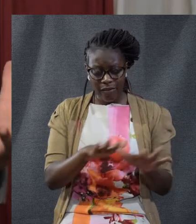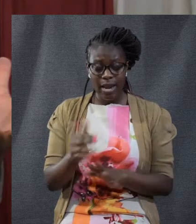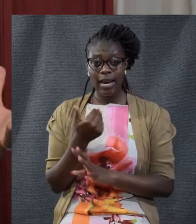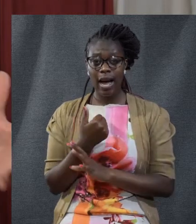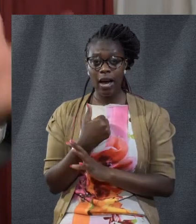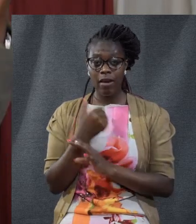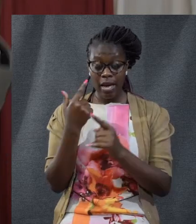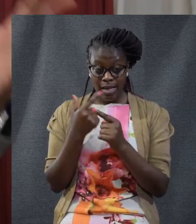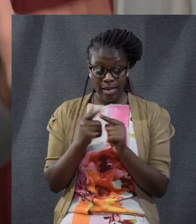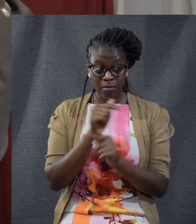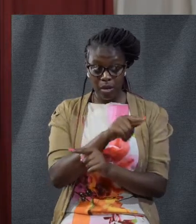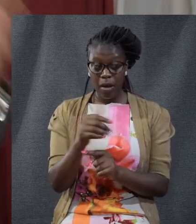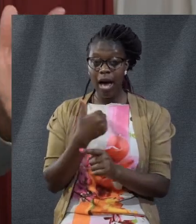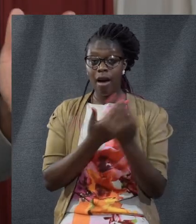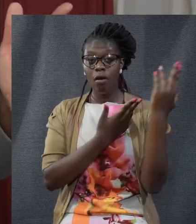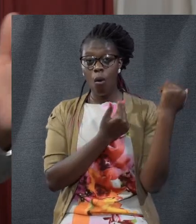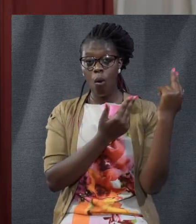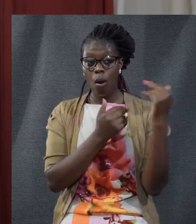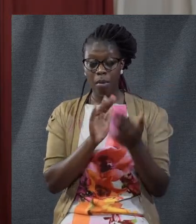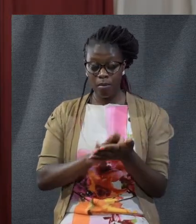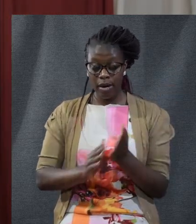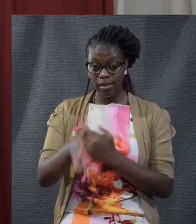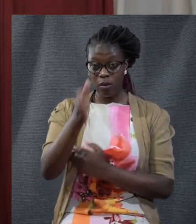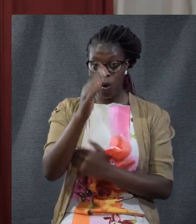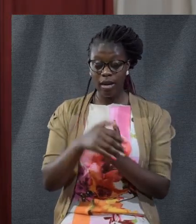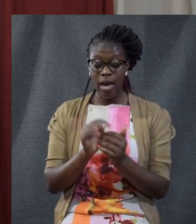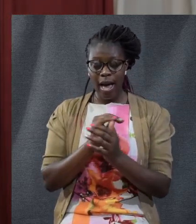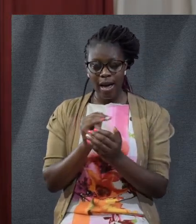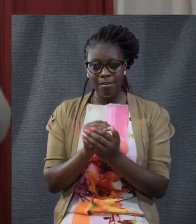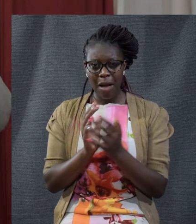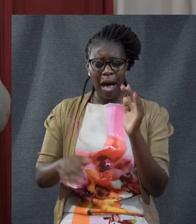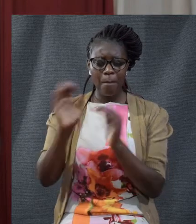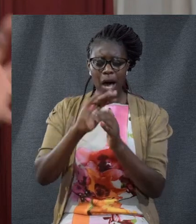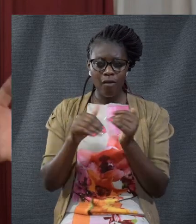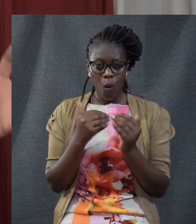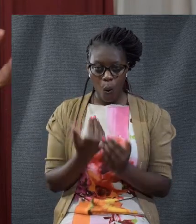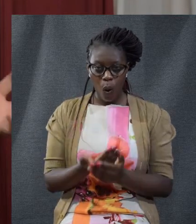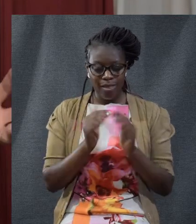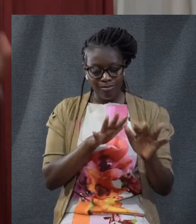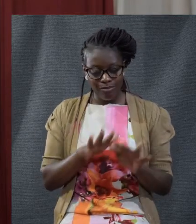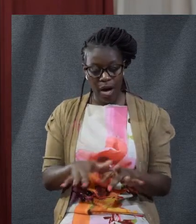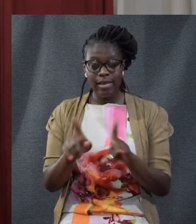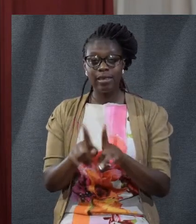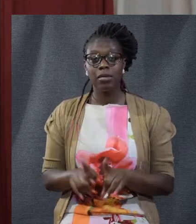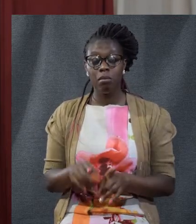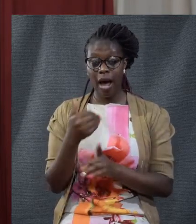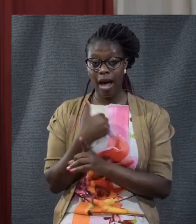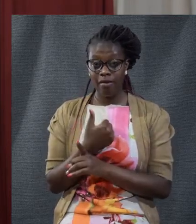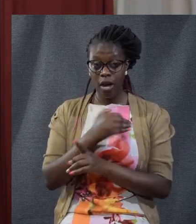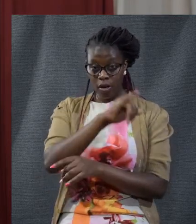going through, he had hope. Praise the name of the Lord. Despite all the desperation that he went through, in the same